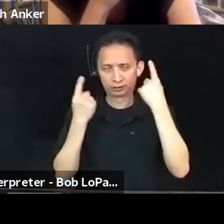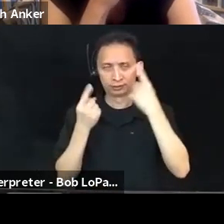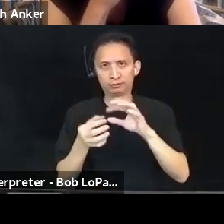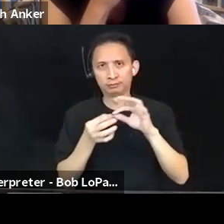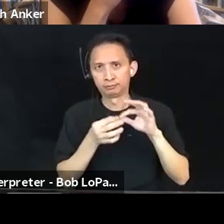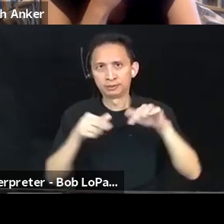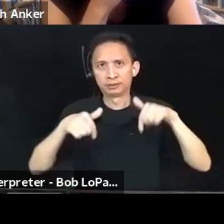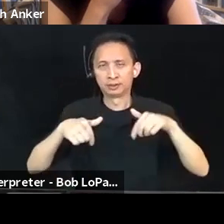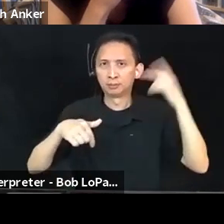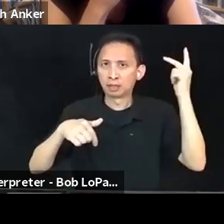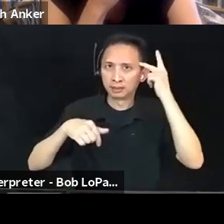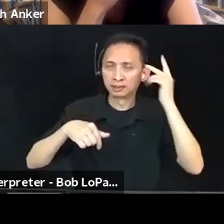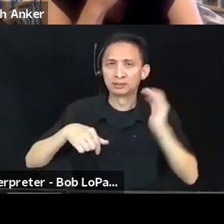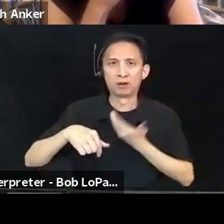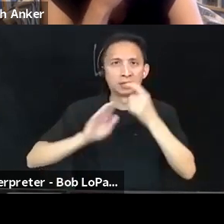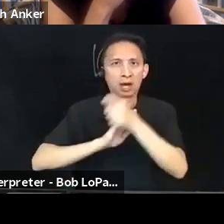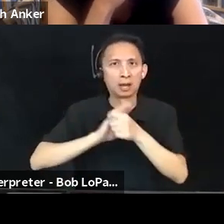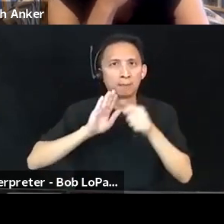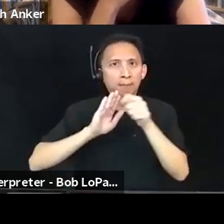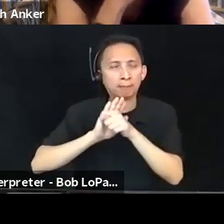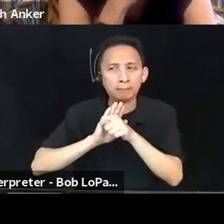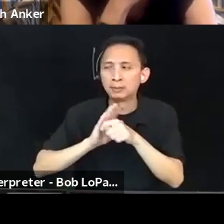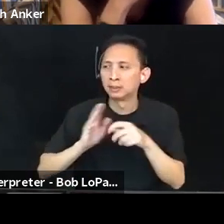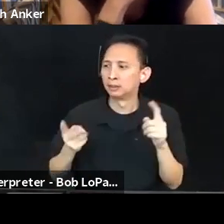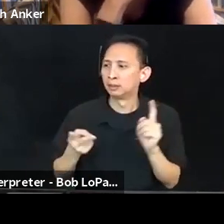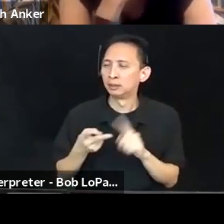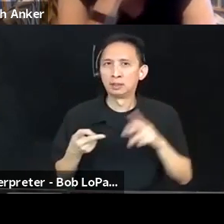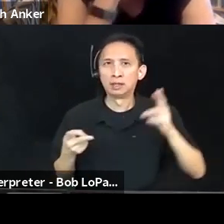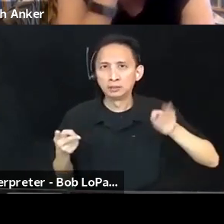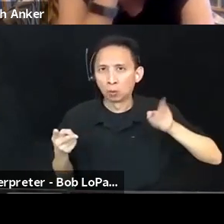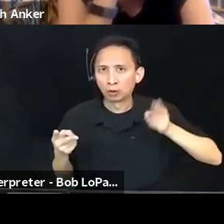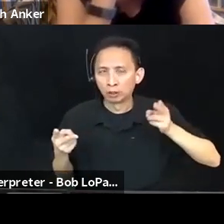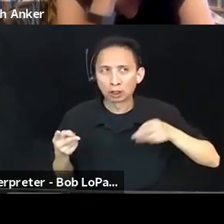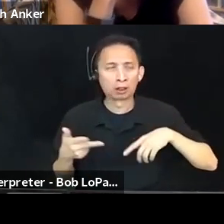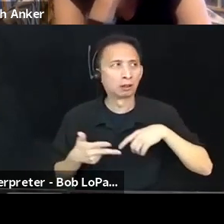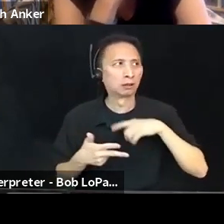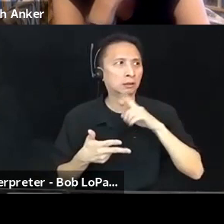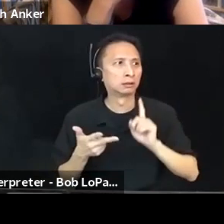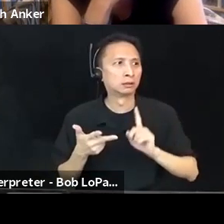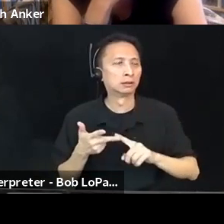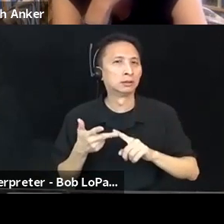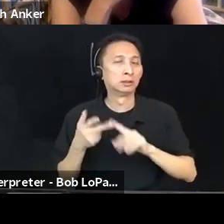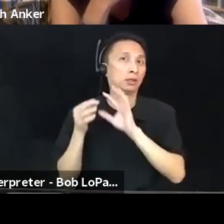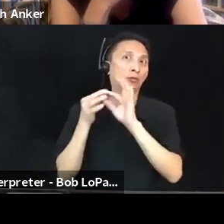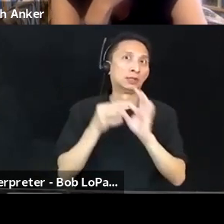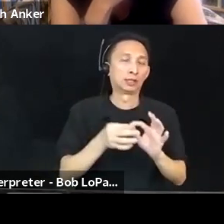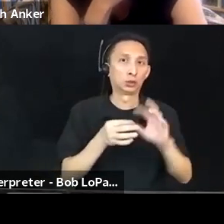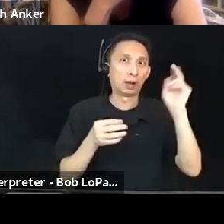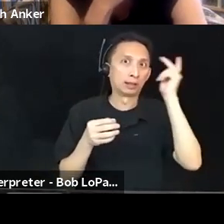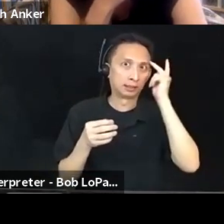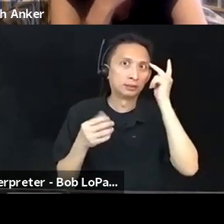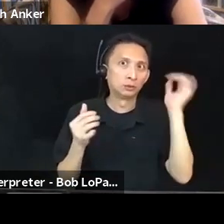our time in relation to the historical, but especially focused on the politics of our moment. As